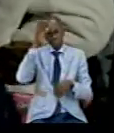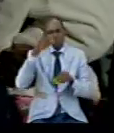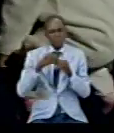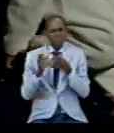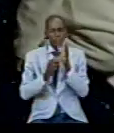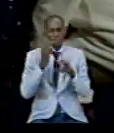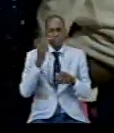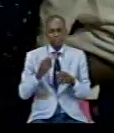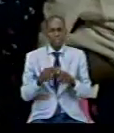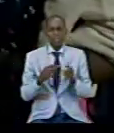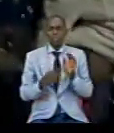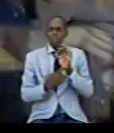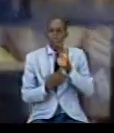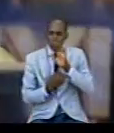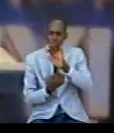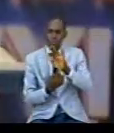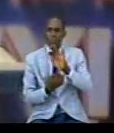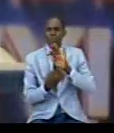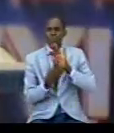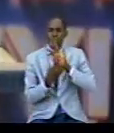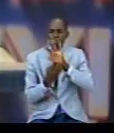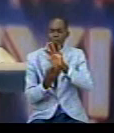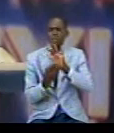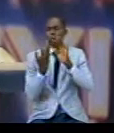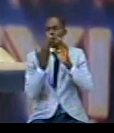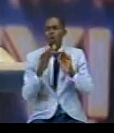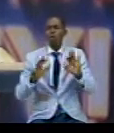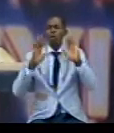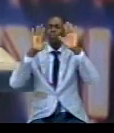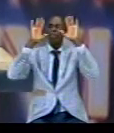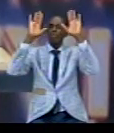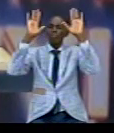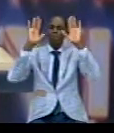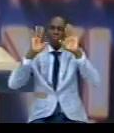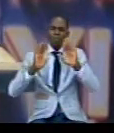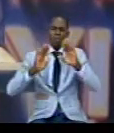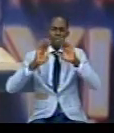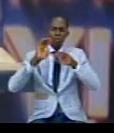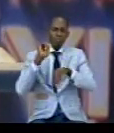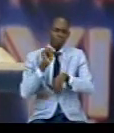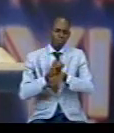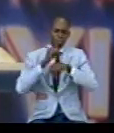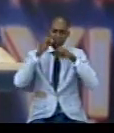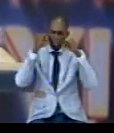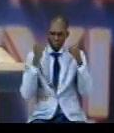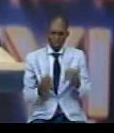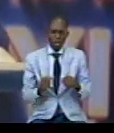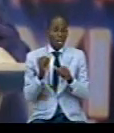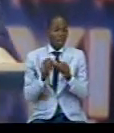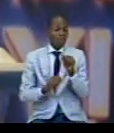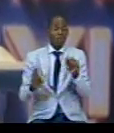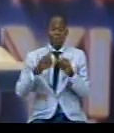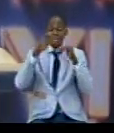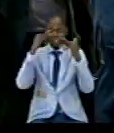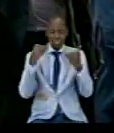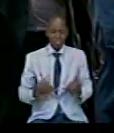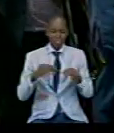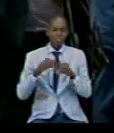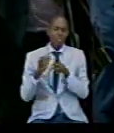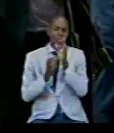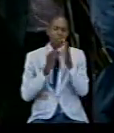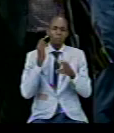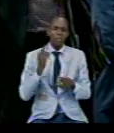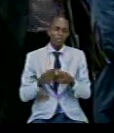Manifestation, demonstration of miracle power everywhere now in Jesus' name.